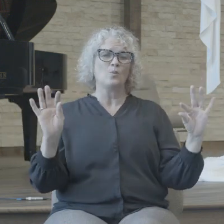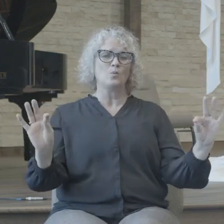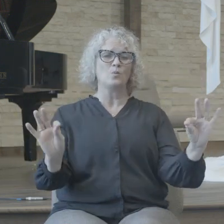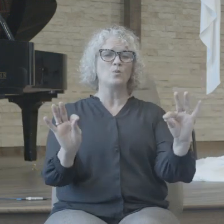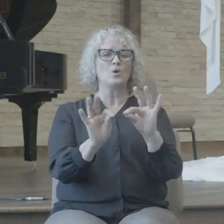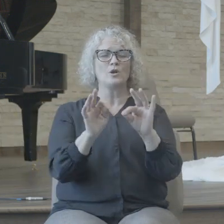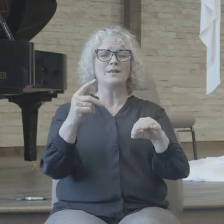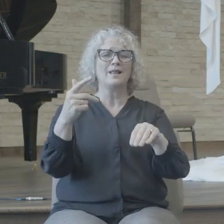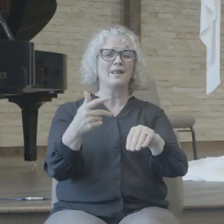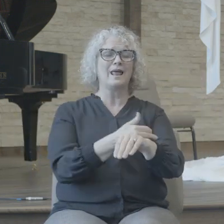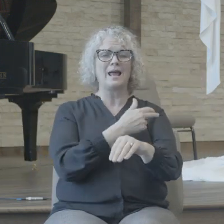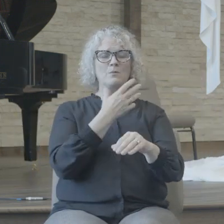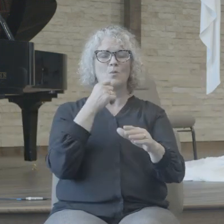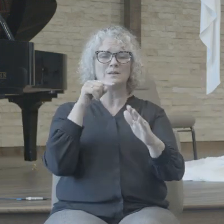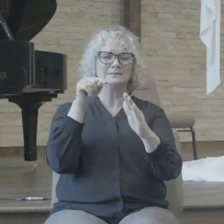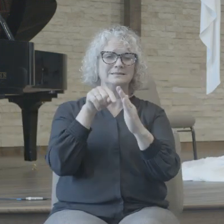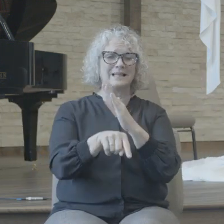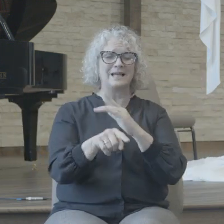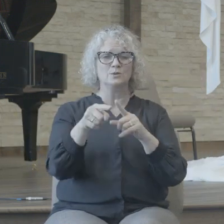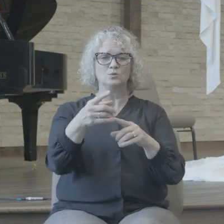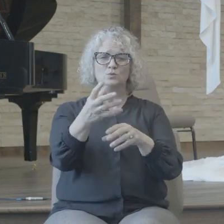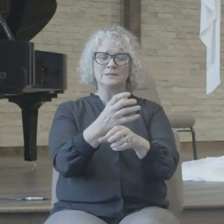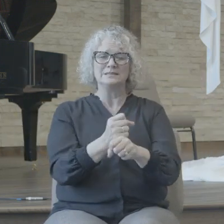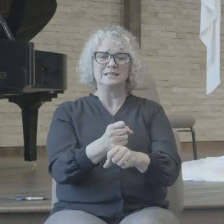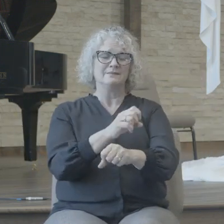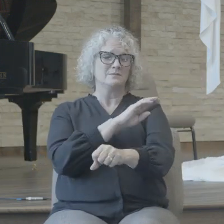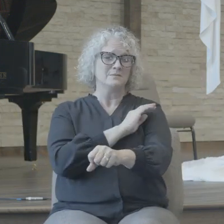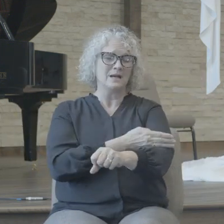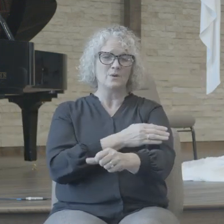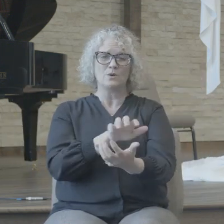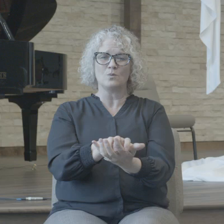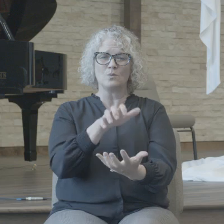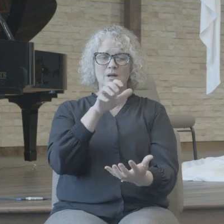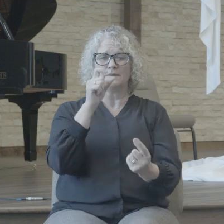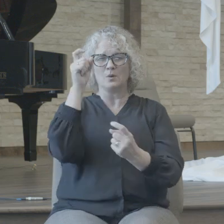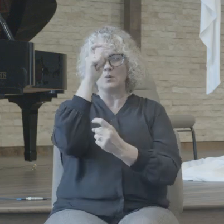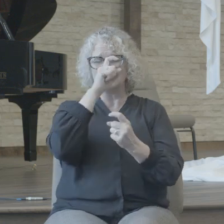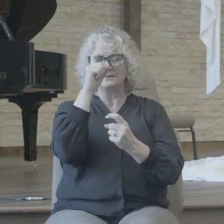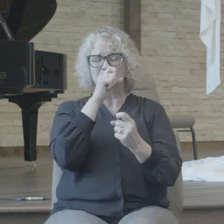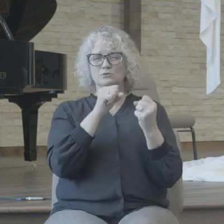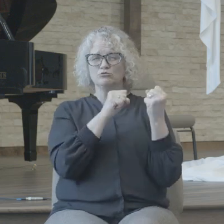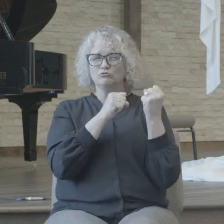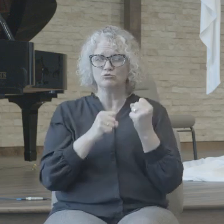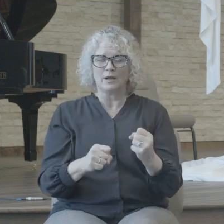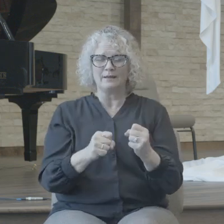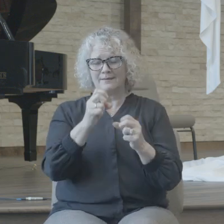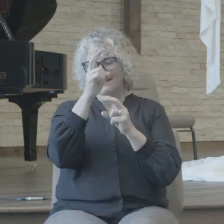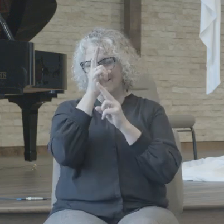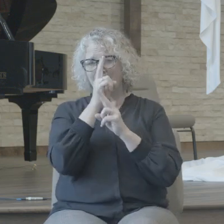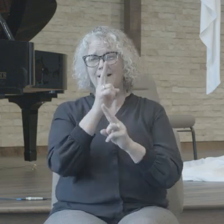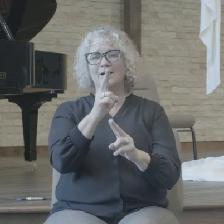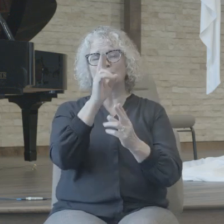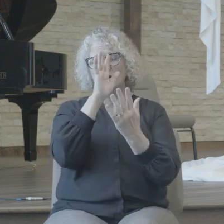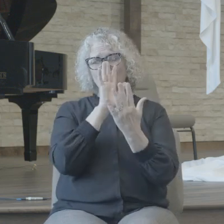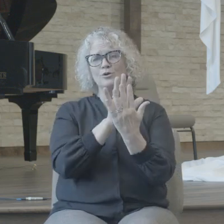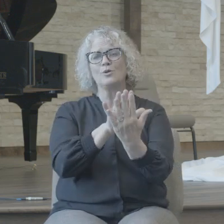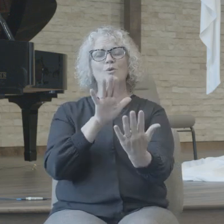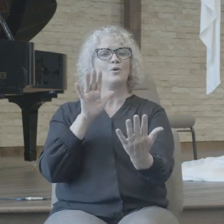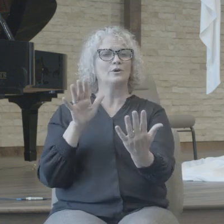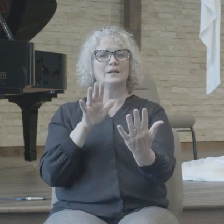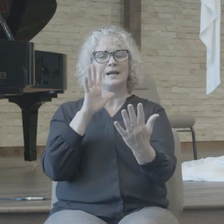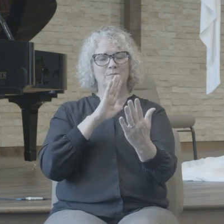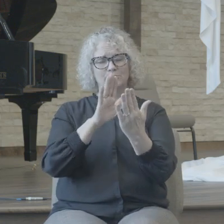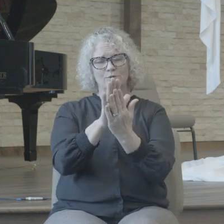slain to receive power and wealth and wisdom and strength and honor and glory